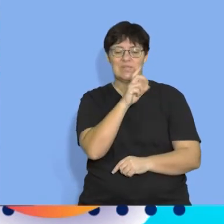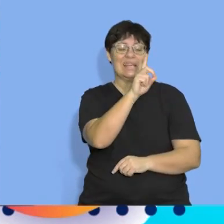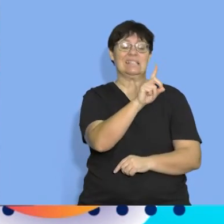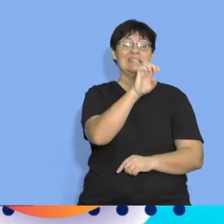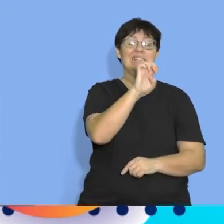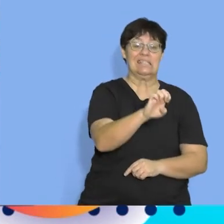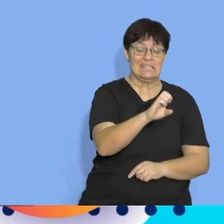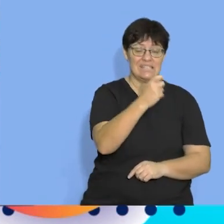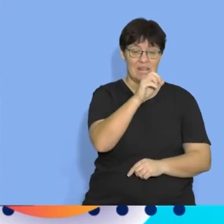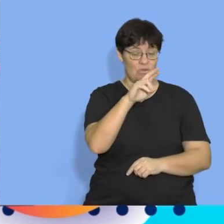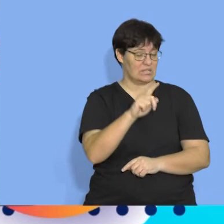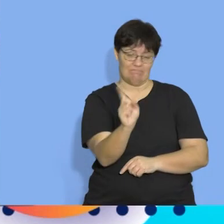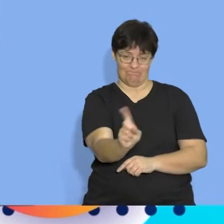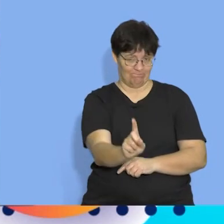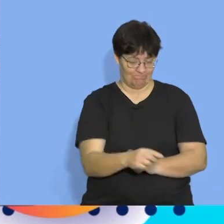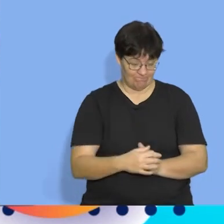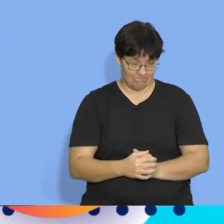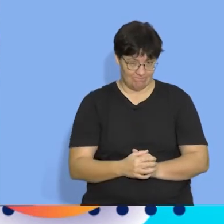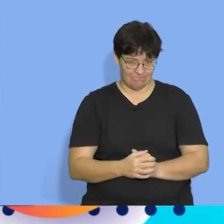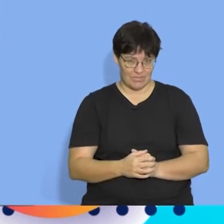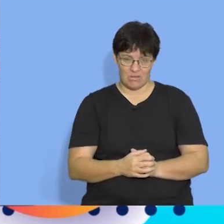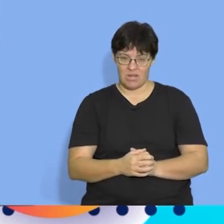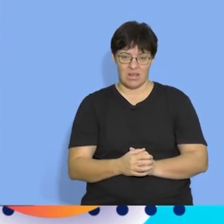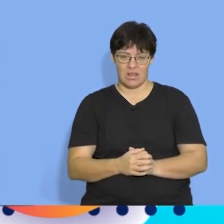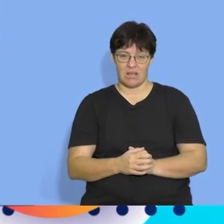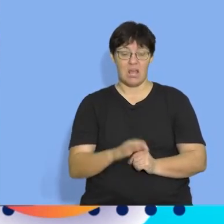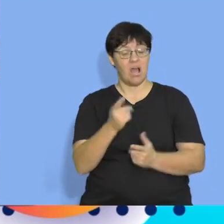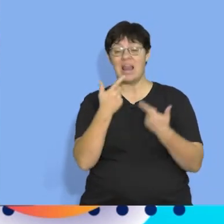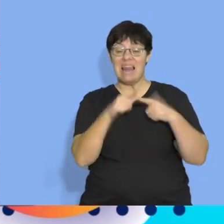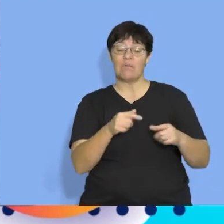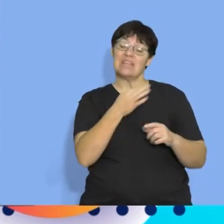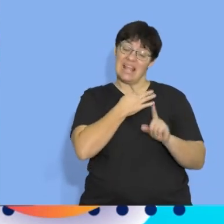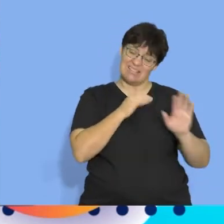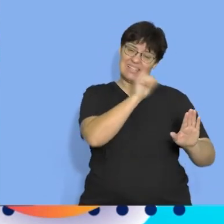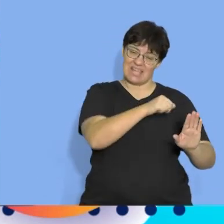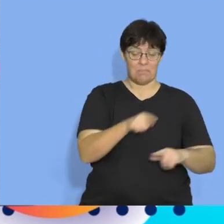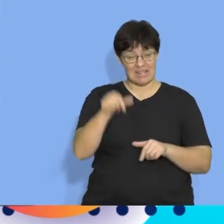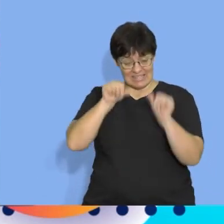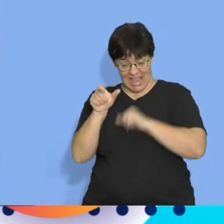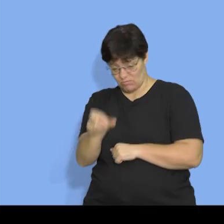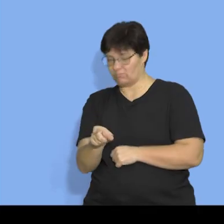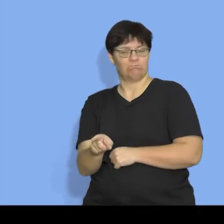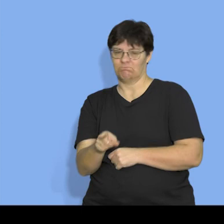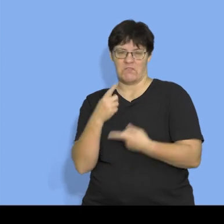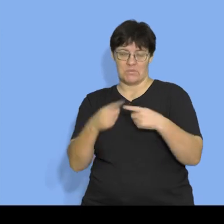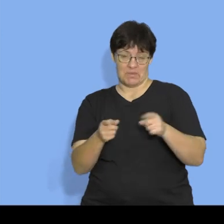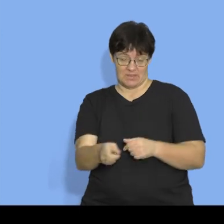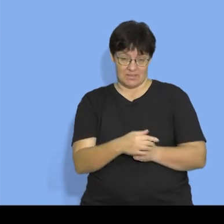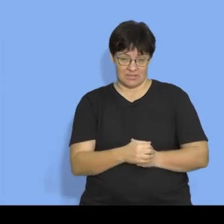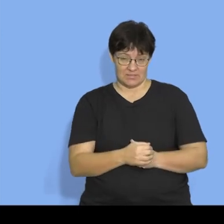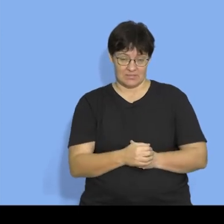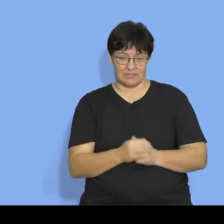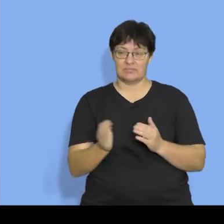word decelerating. That's something we do in everyday language, but it's not actually a science word.